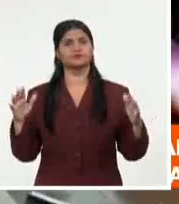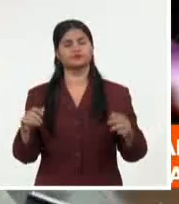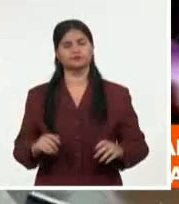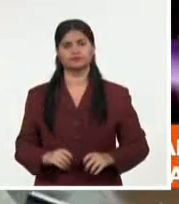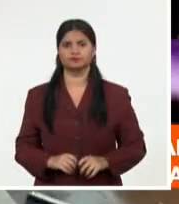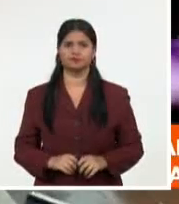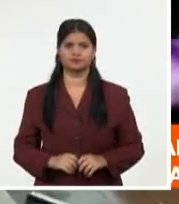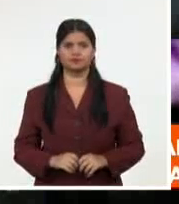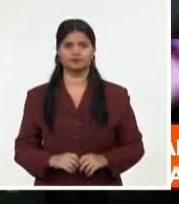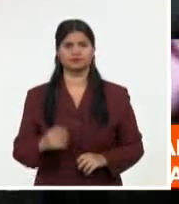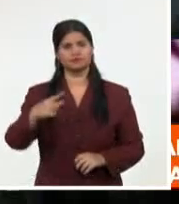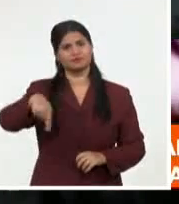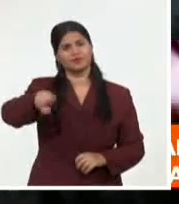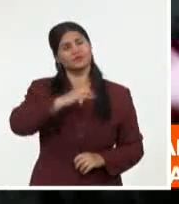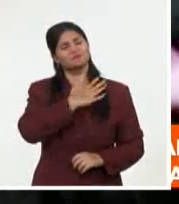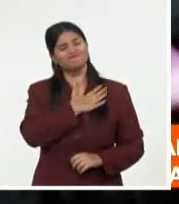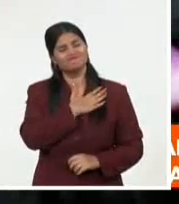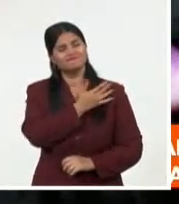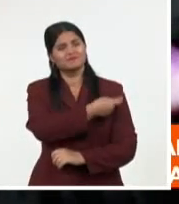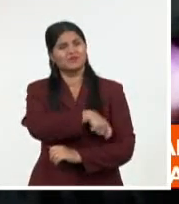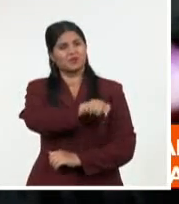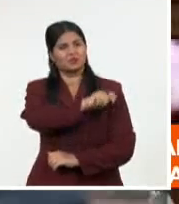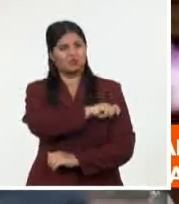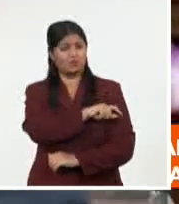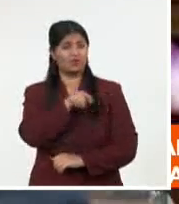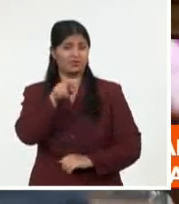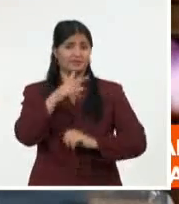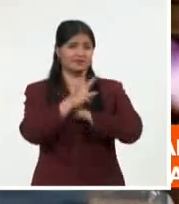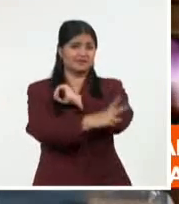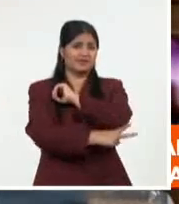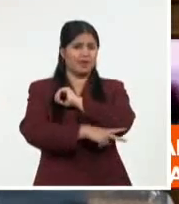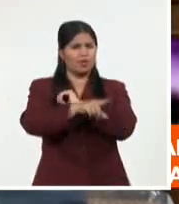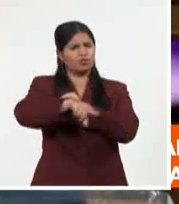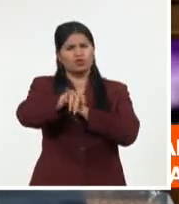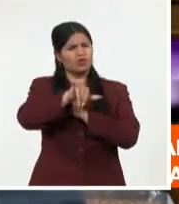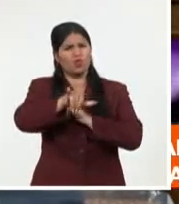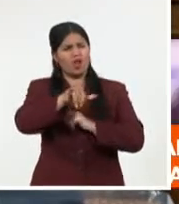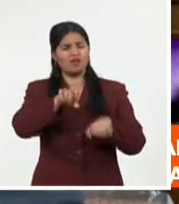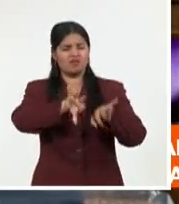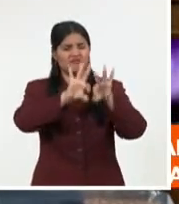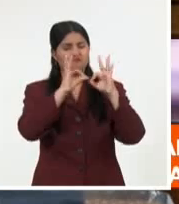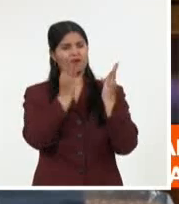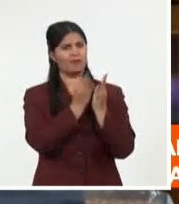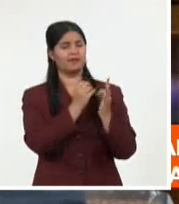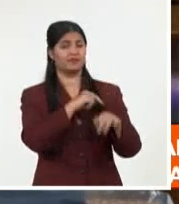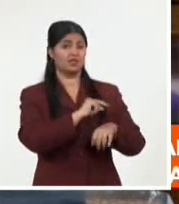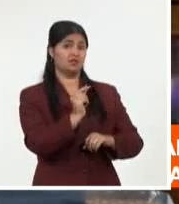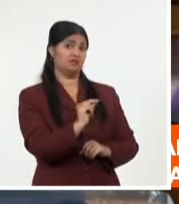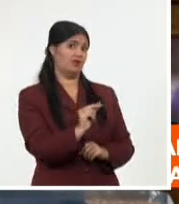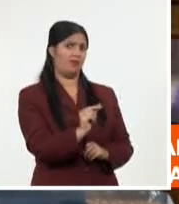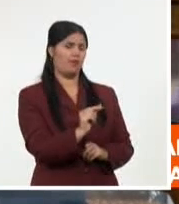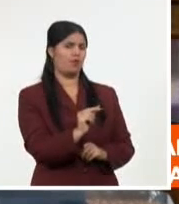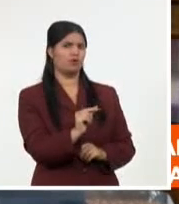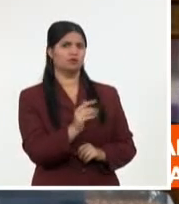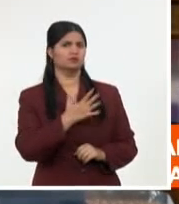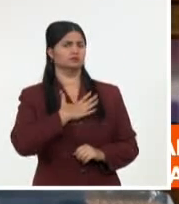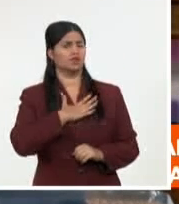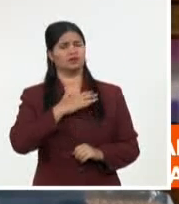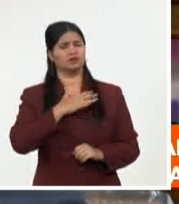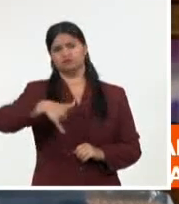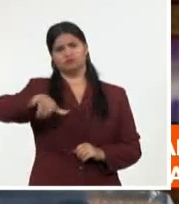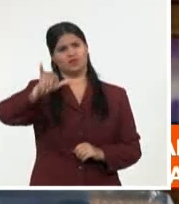Estimado pueblo de San Vicente y las Granadinas, hermanos, partiremos en unas horas de esta hermosa